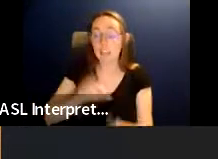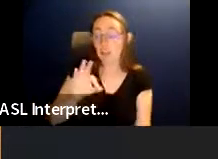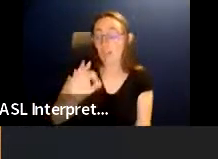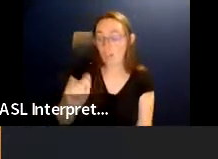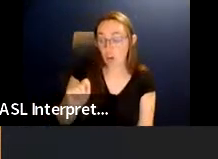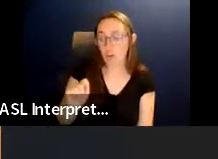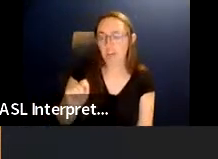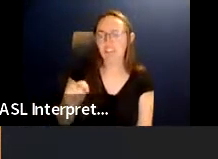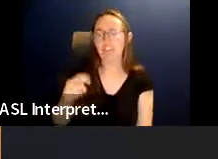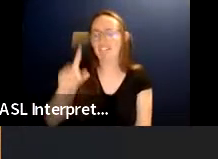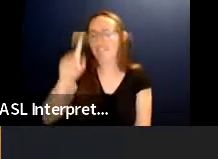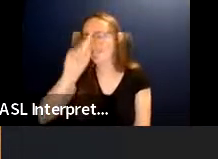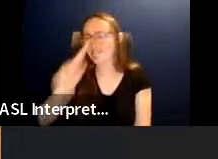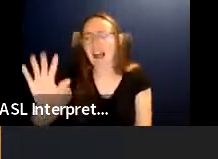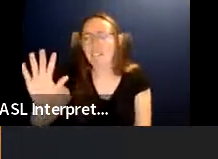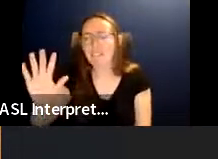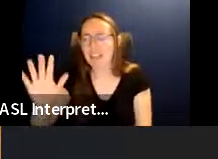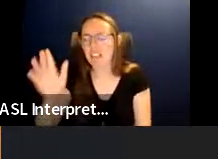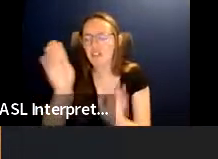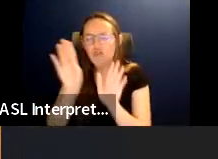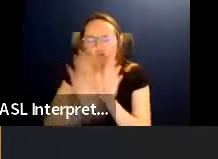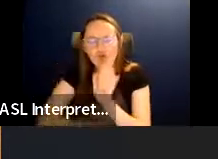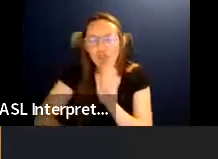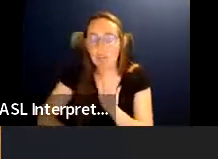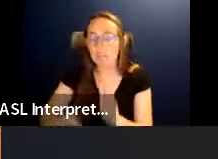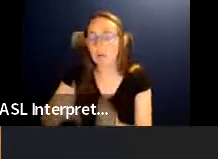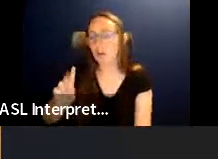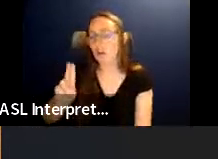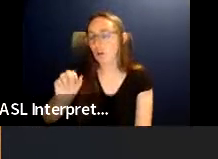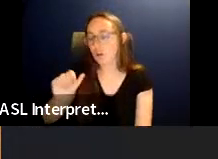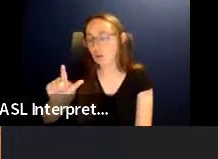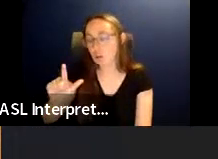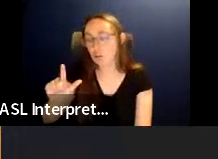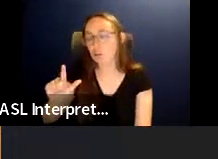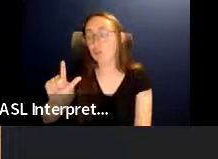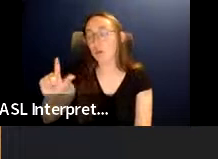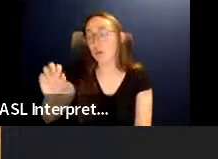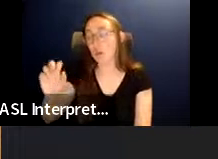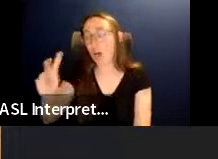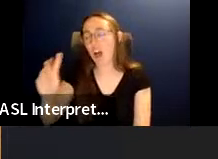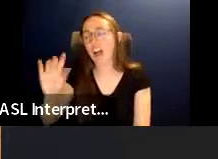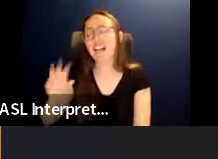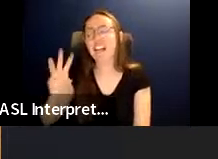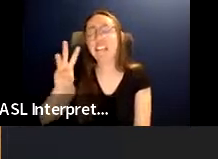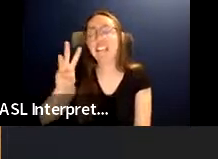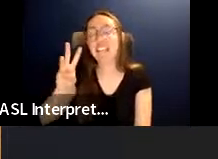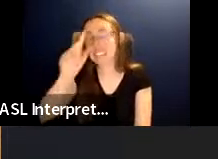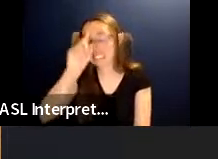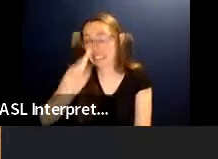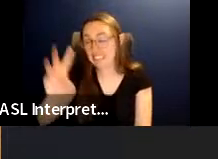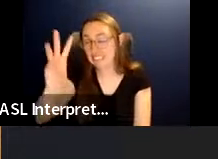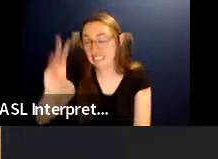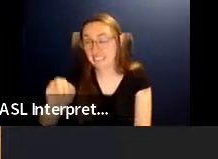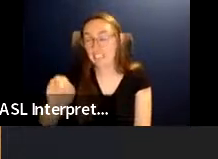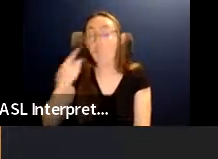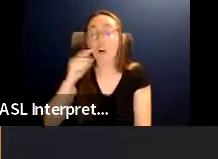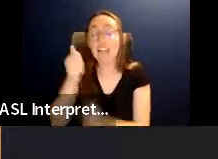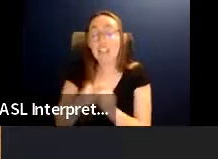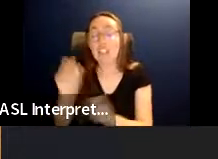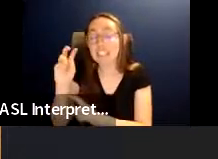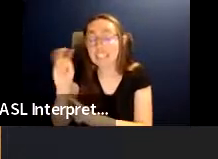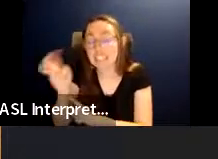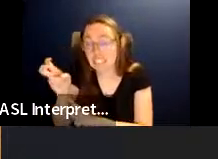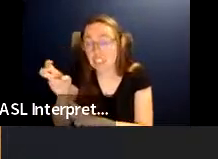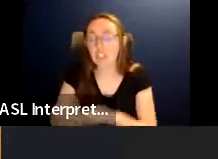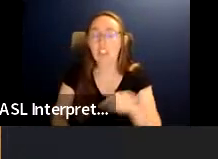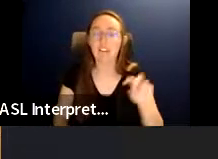Duolock or VHB tape. Duolock is 60 cents an inch and VHB tape is 10 cents